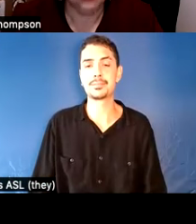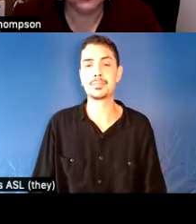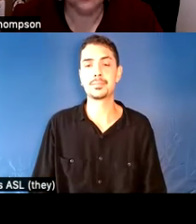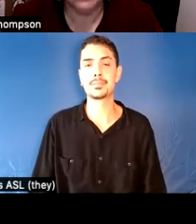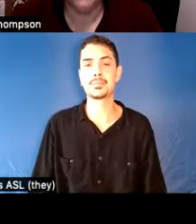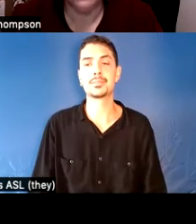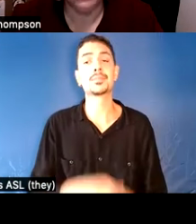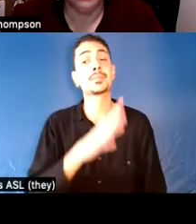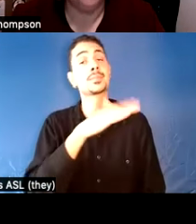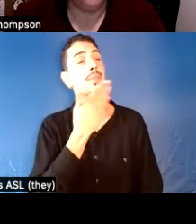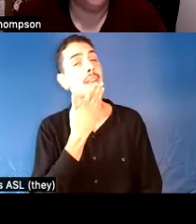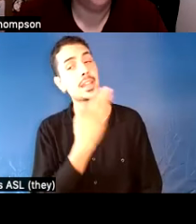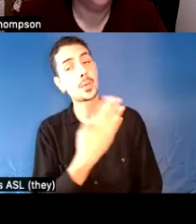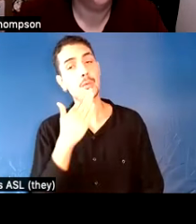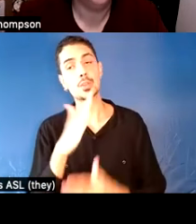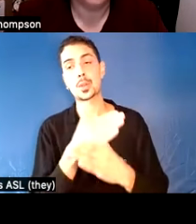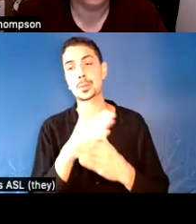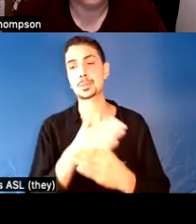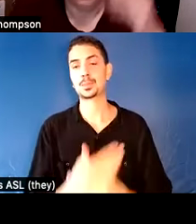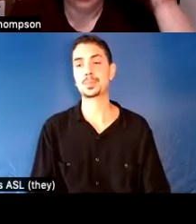Thank you so much for sharing.